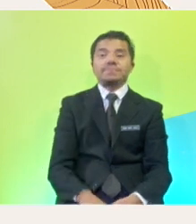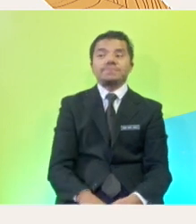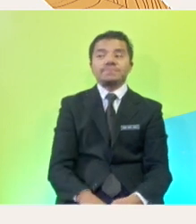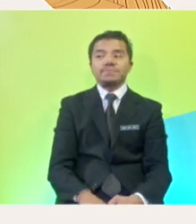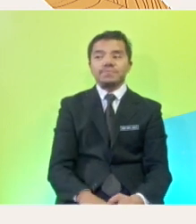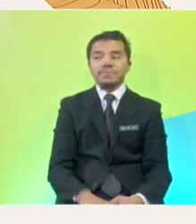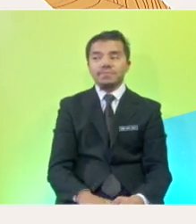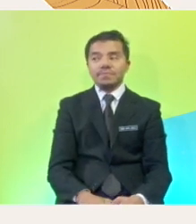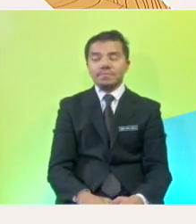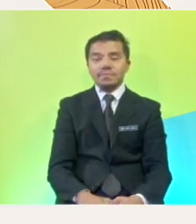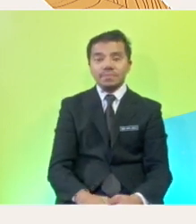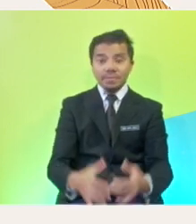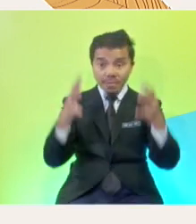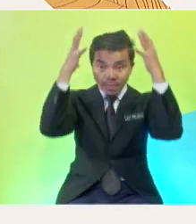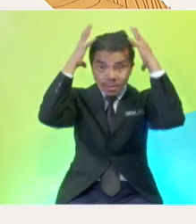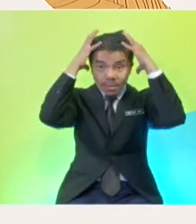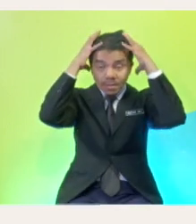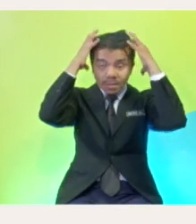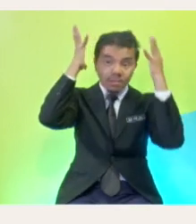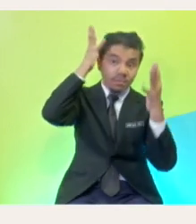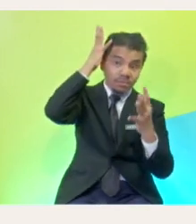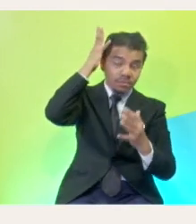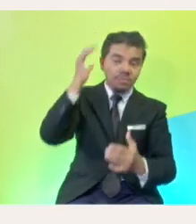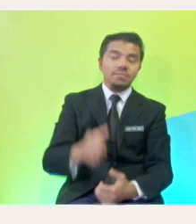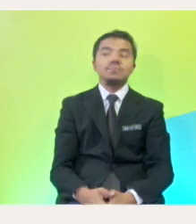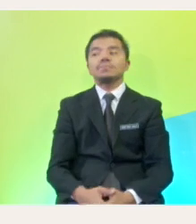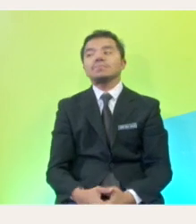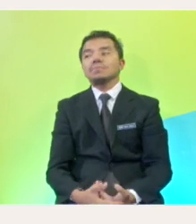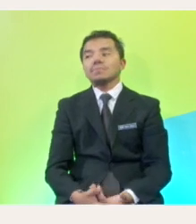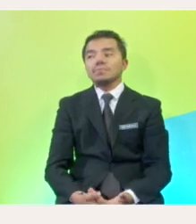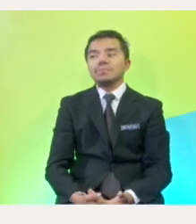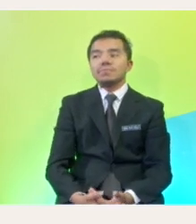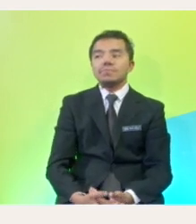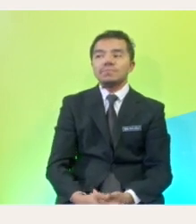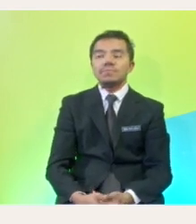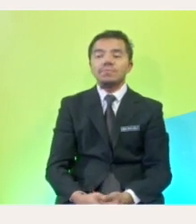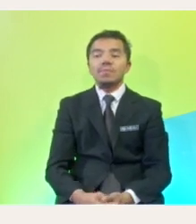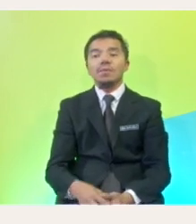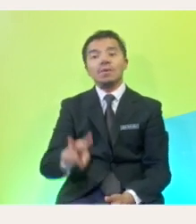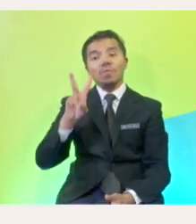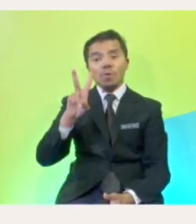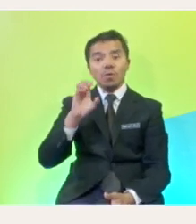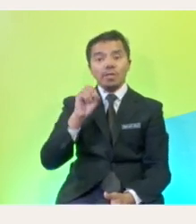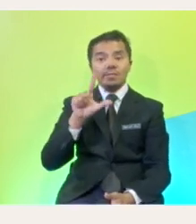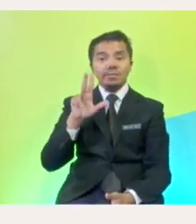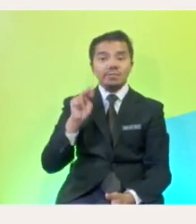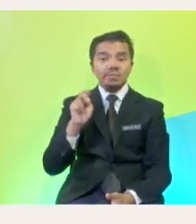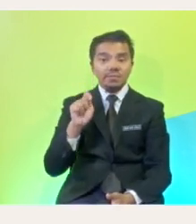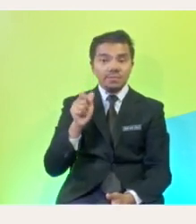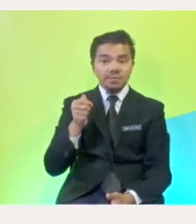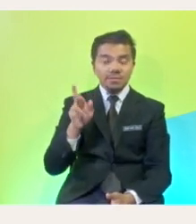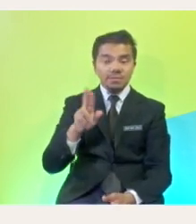involuntary? Later we will find out. Okay, later we'll find out. Okay. All right. So next, this is the one. Voluntary actions.